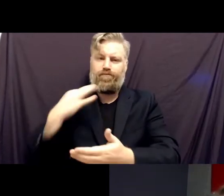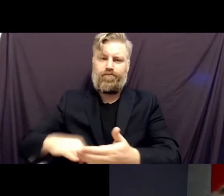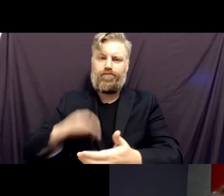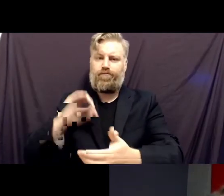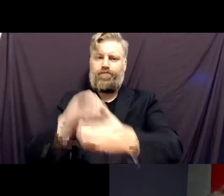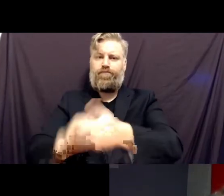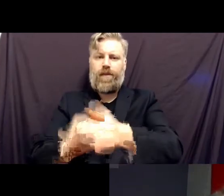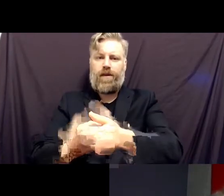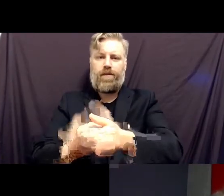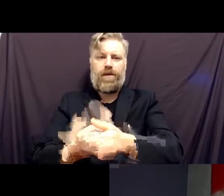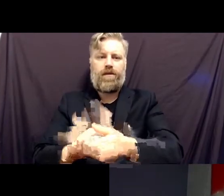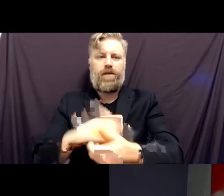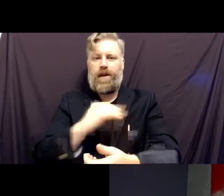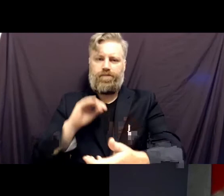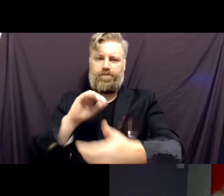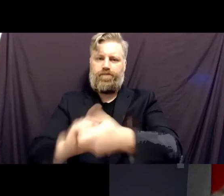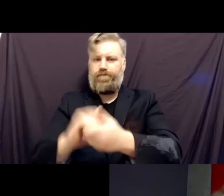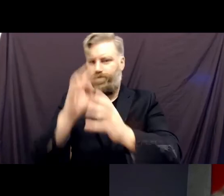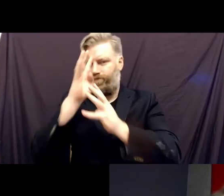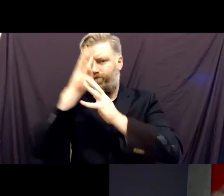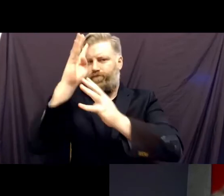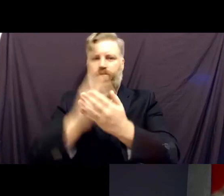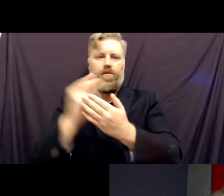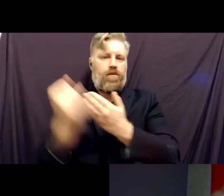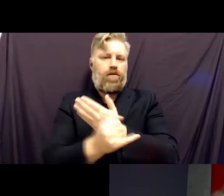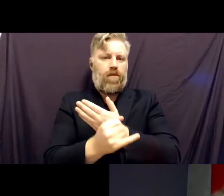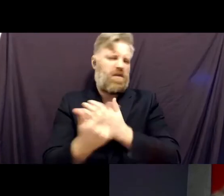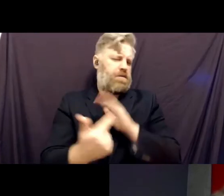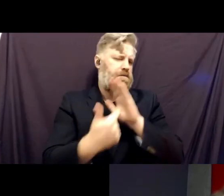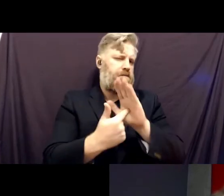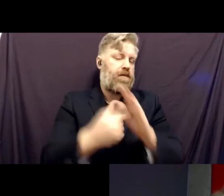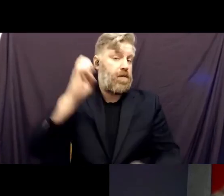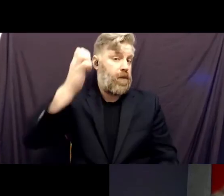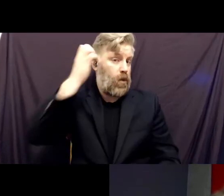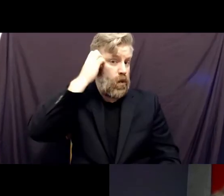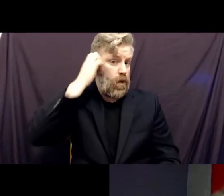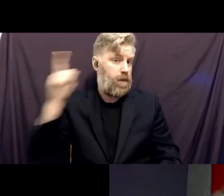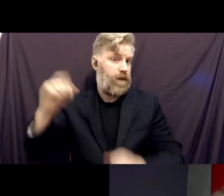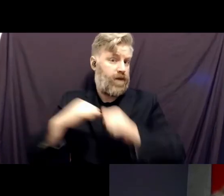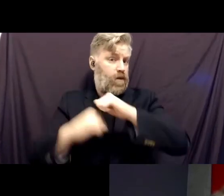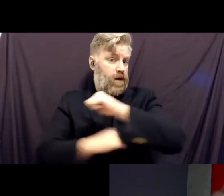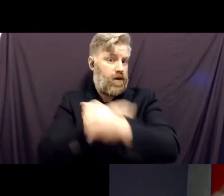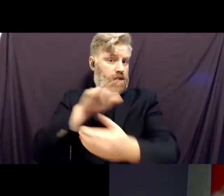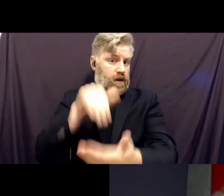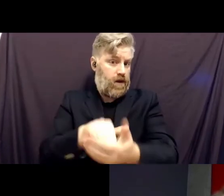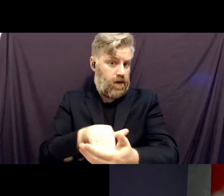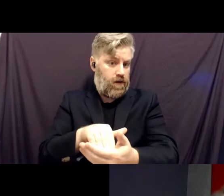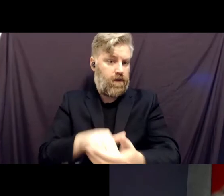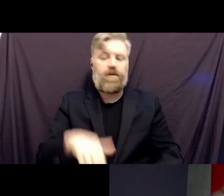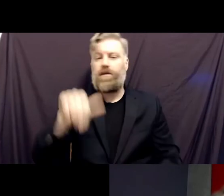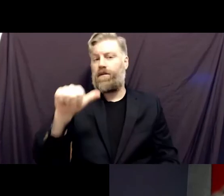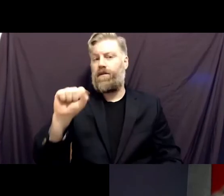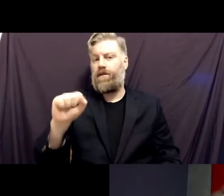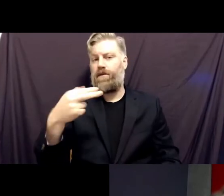co-created projects, for example, with the European Foundation Center, with Ashoka,